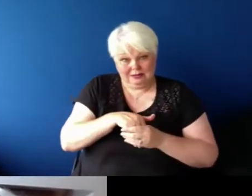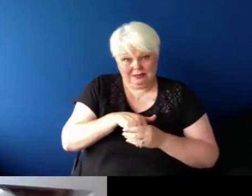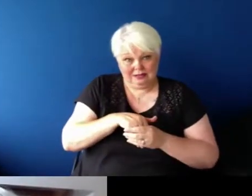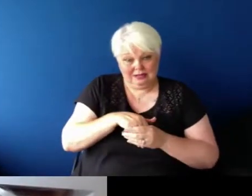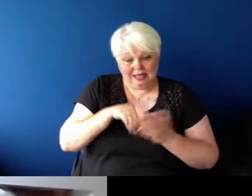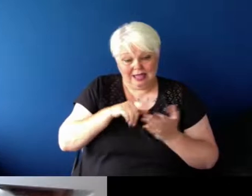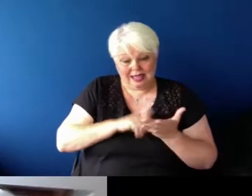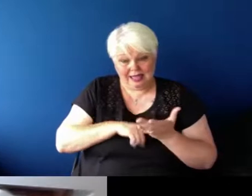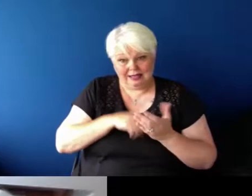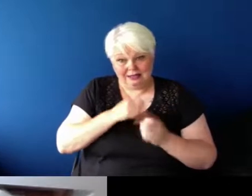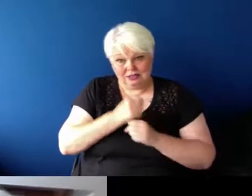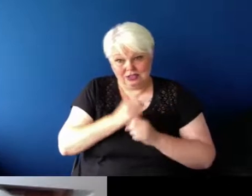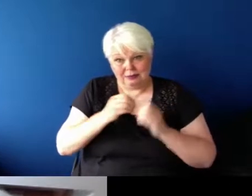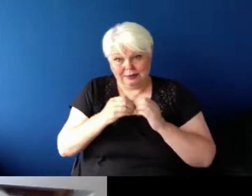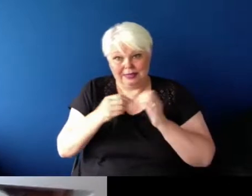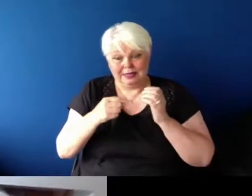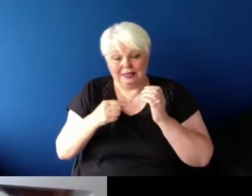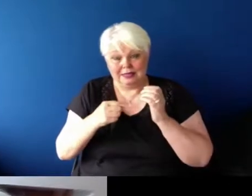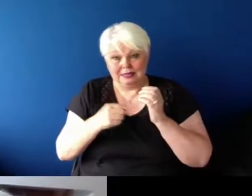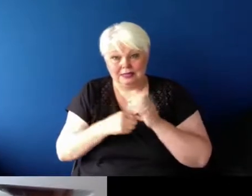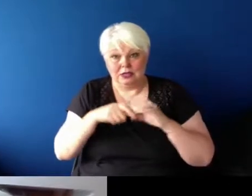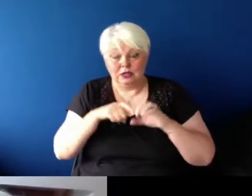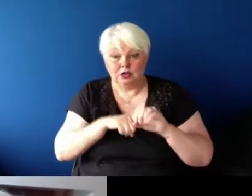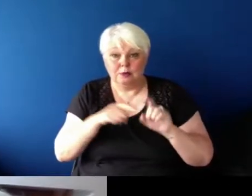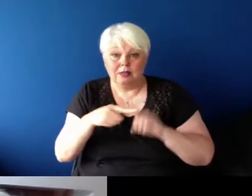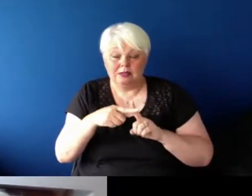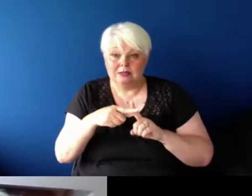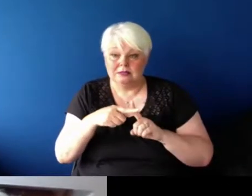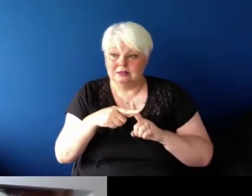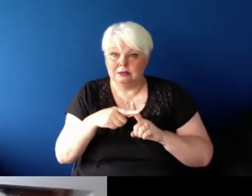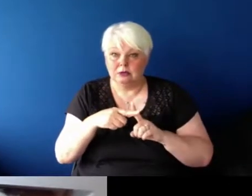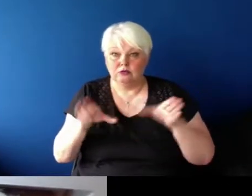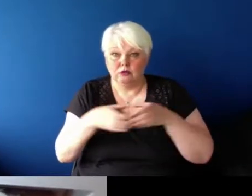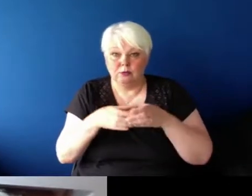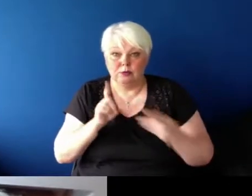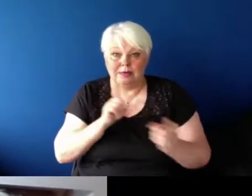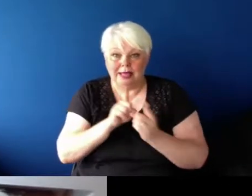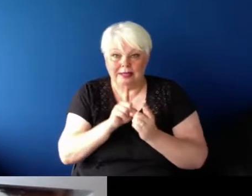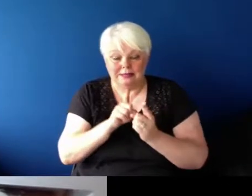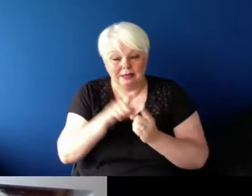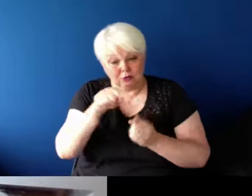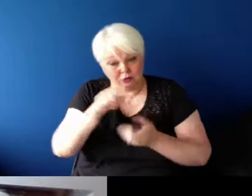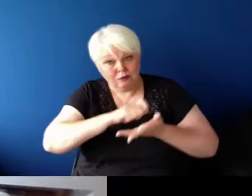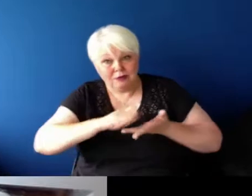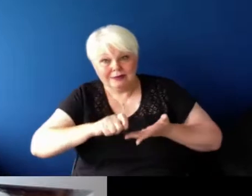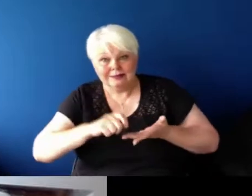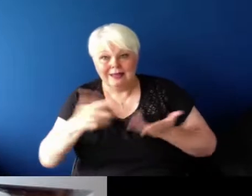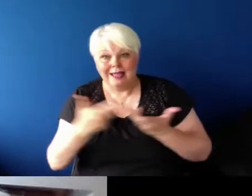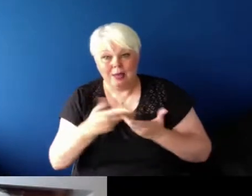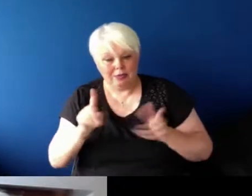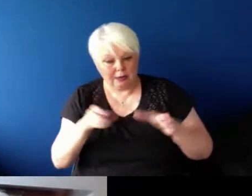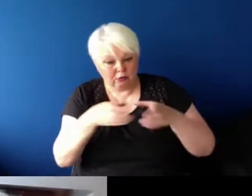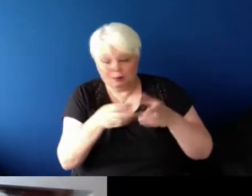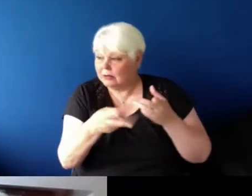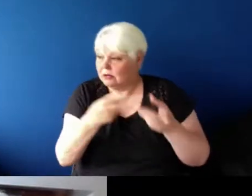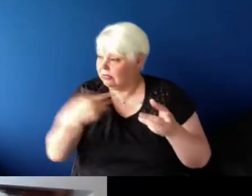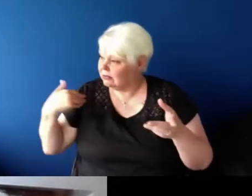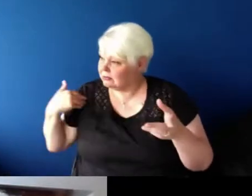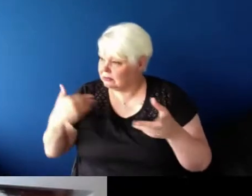plus Christian group that met there. And you've written about how that group and others that you've worked with during that time and